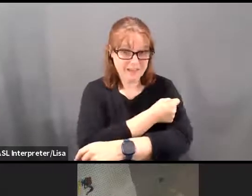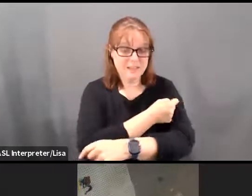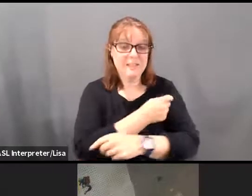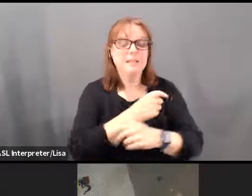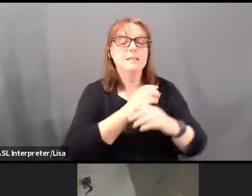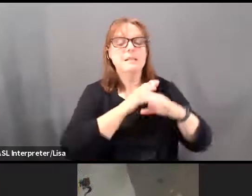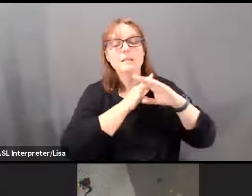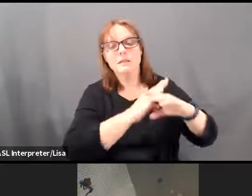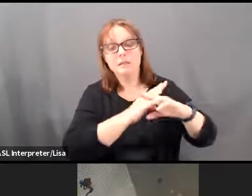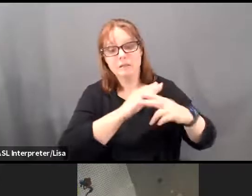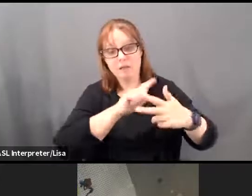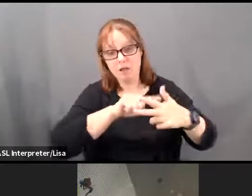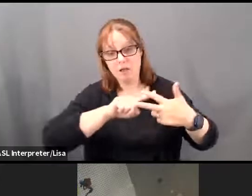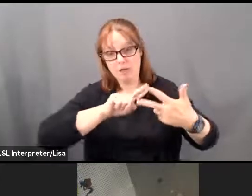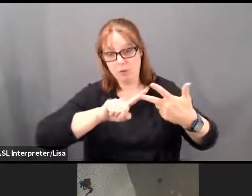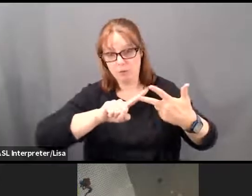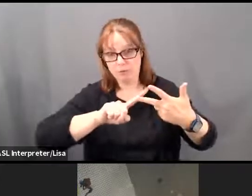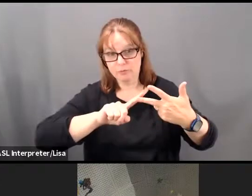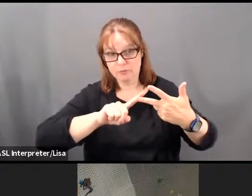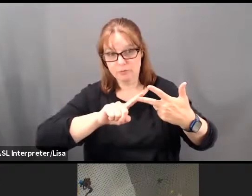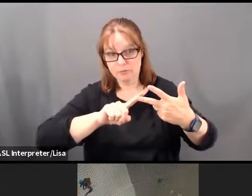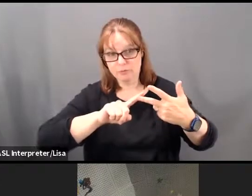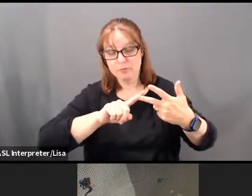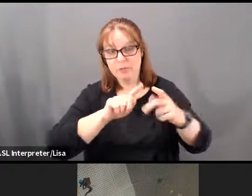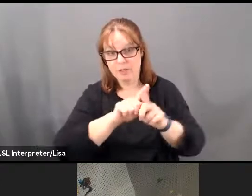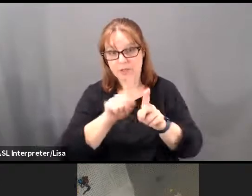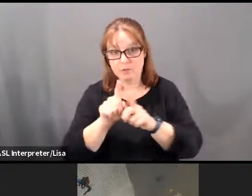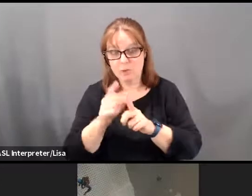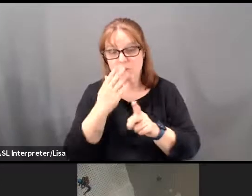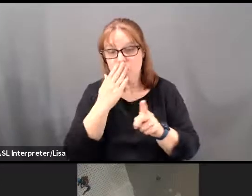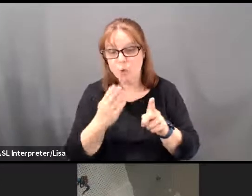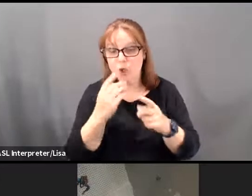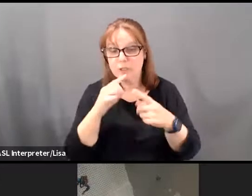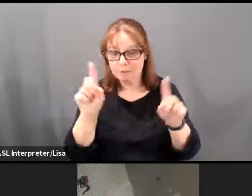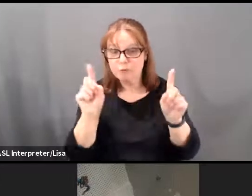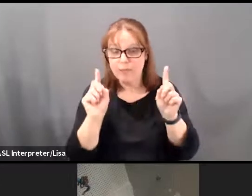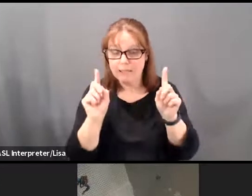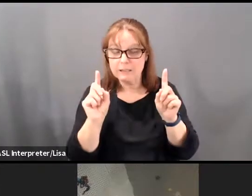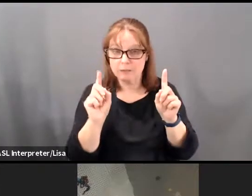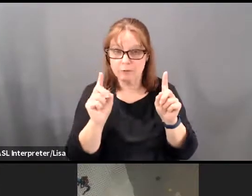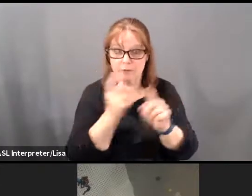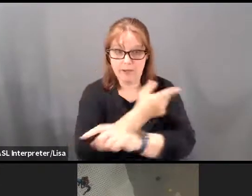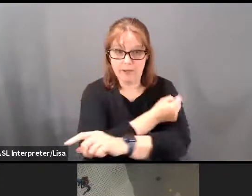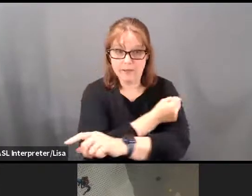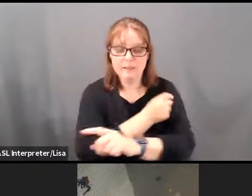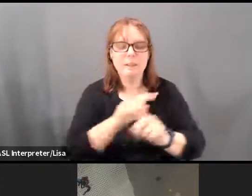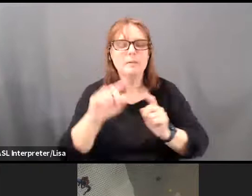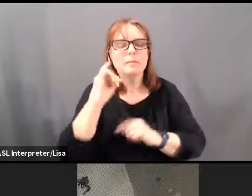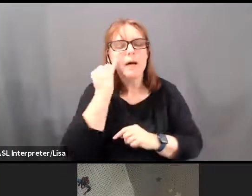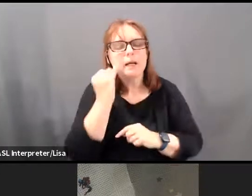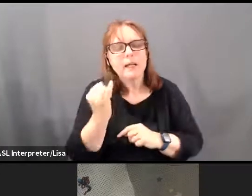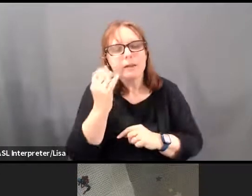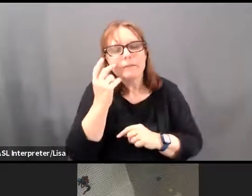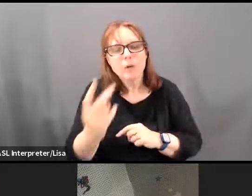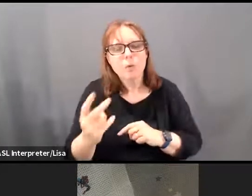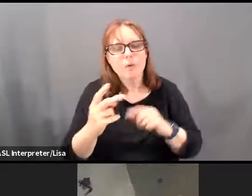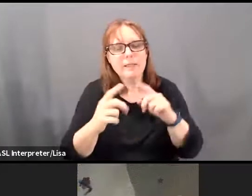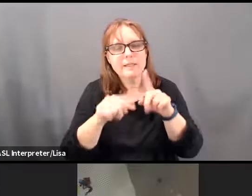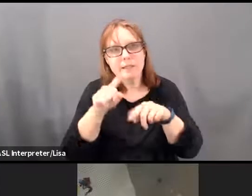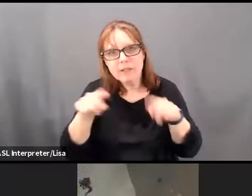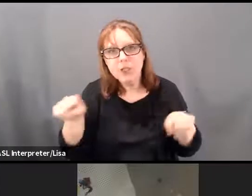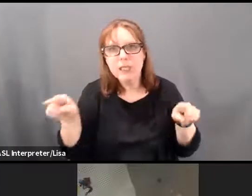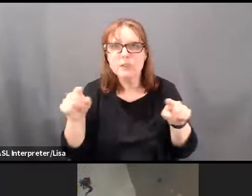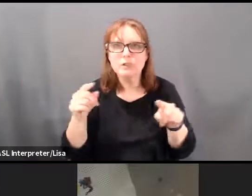neutralizing antibody to that. So we're still seeing really good effectiveness of our vaccine. But if we start to see variants where the vaccines are